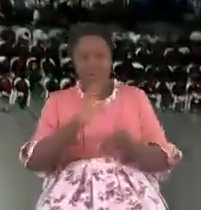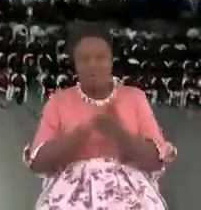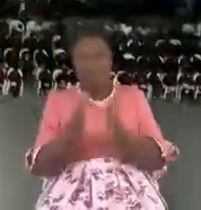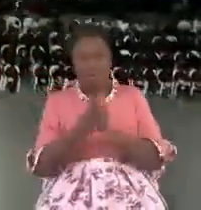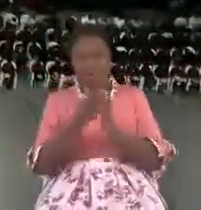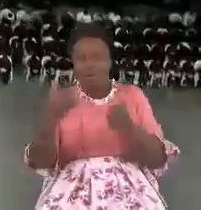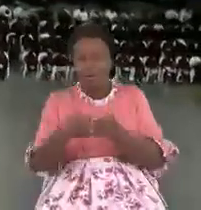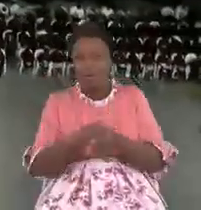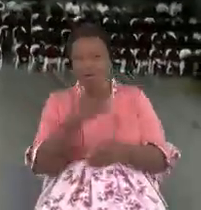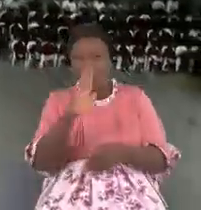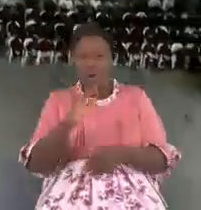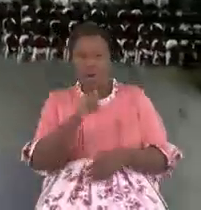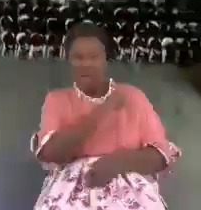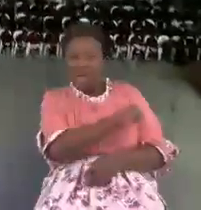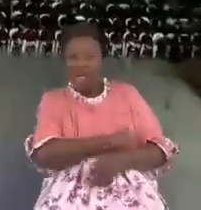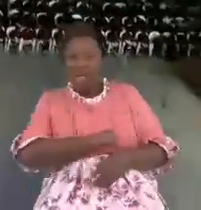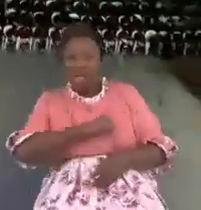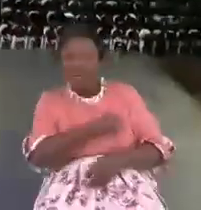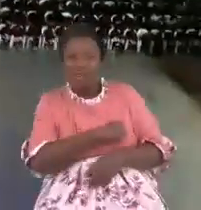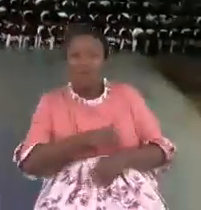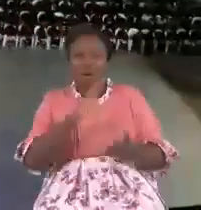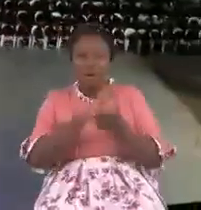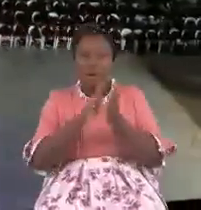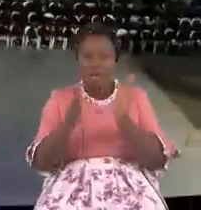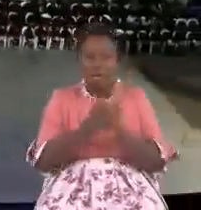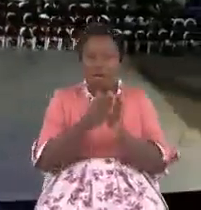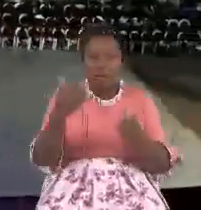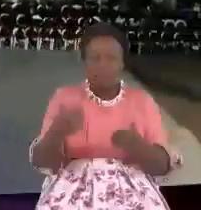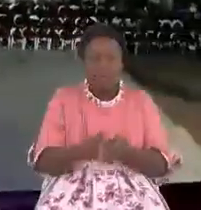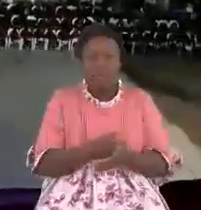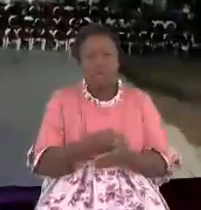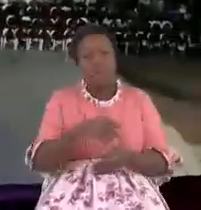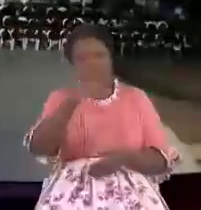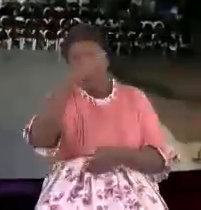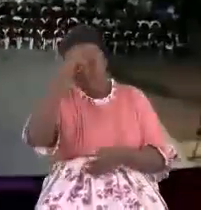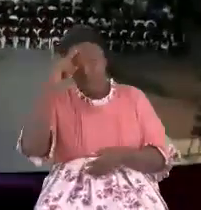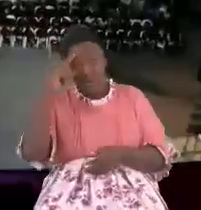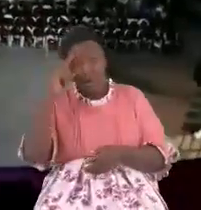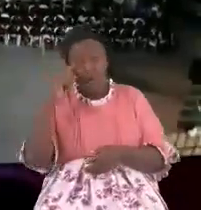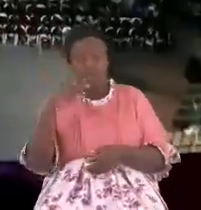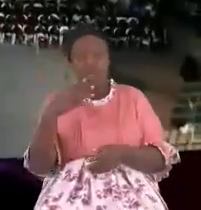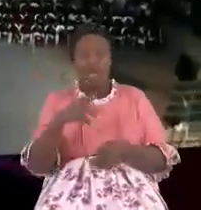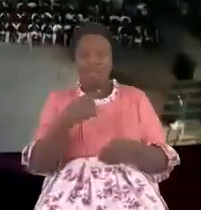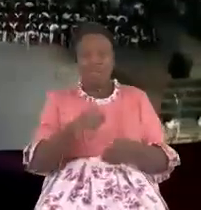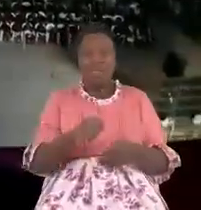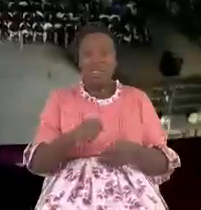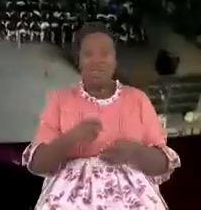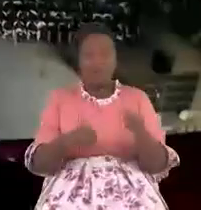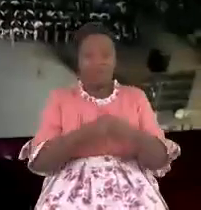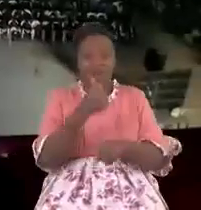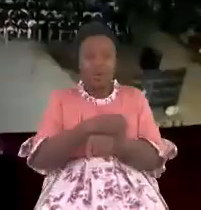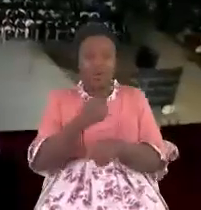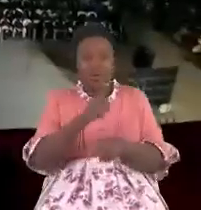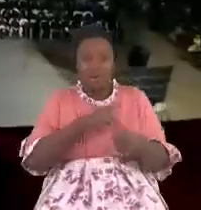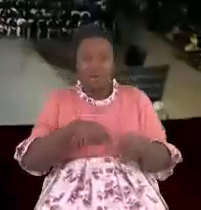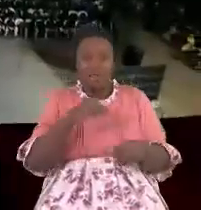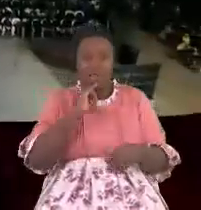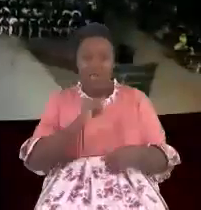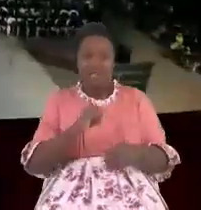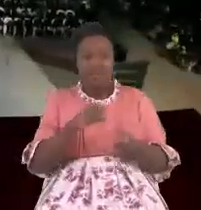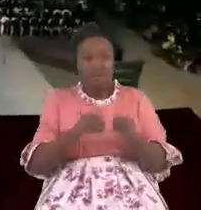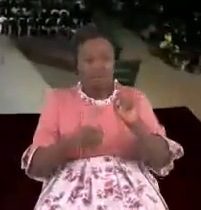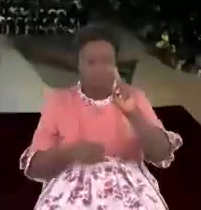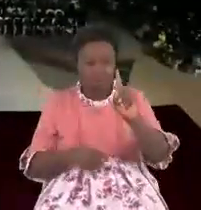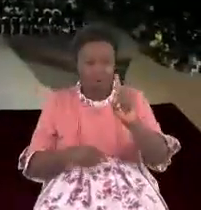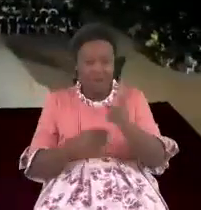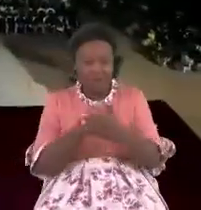attitude will become new because the performance of the lord is number one free